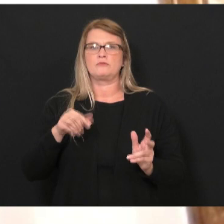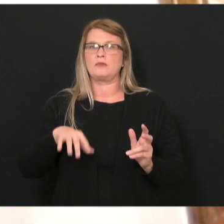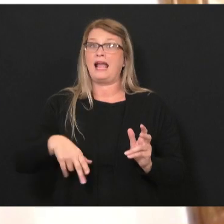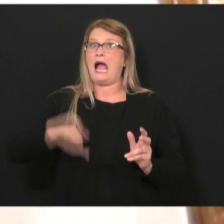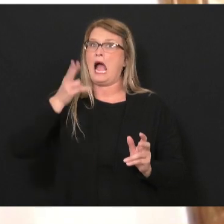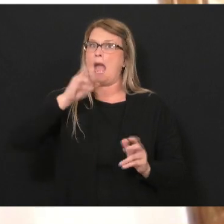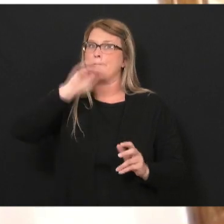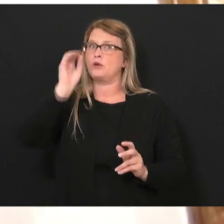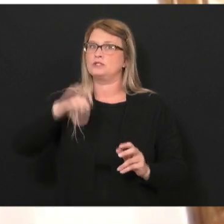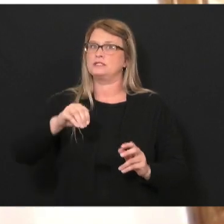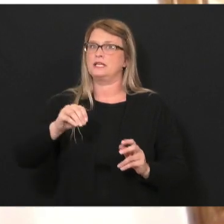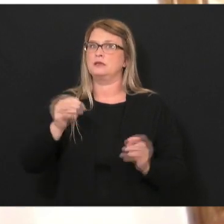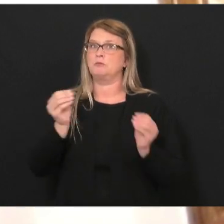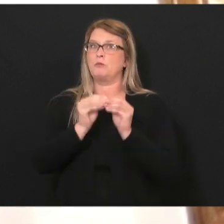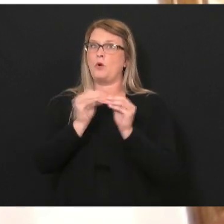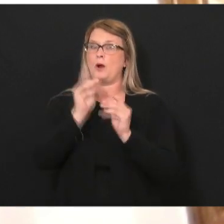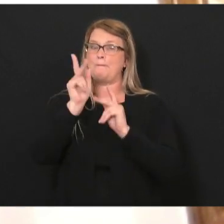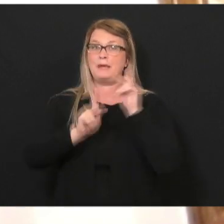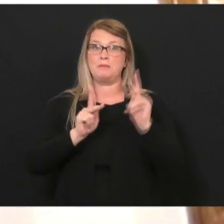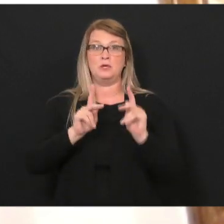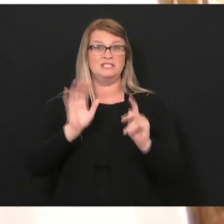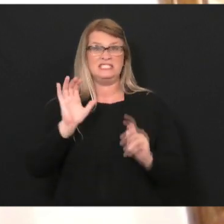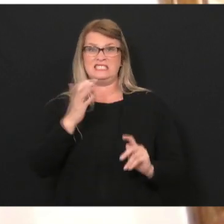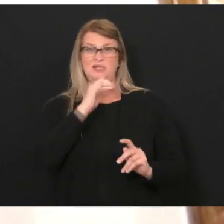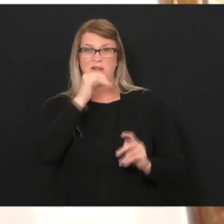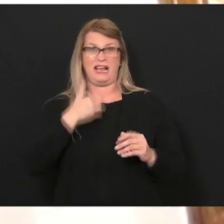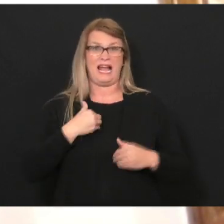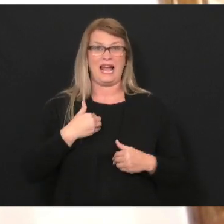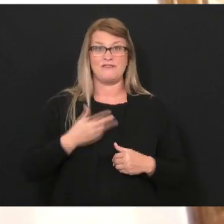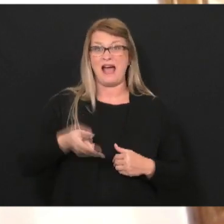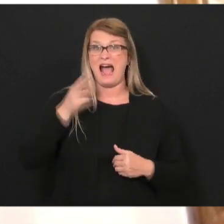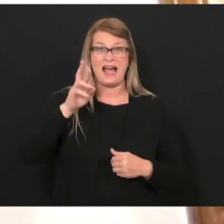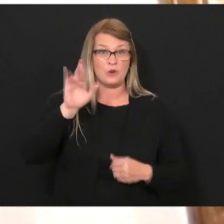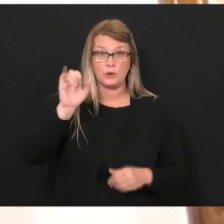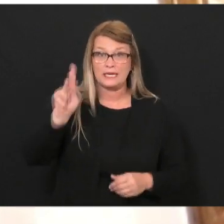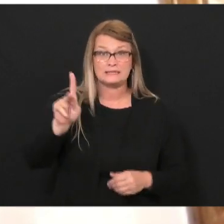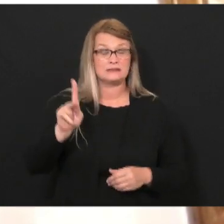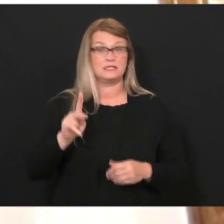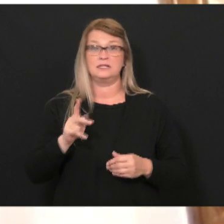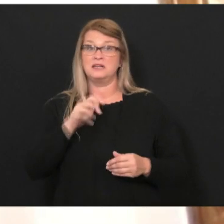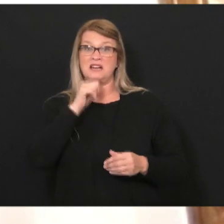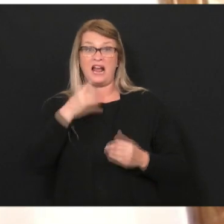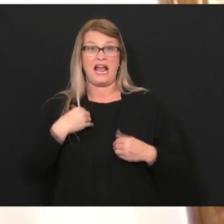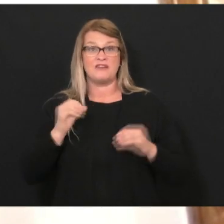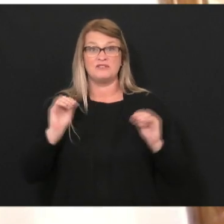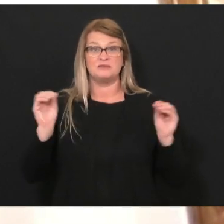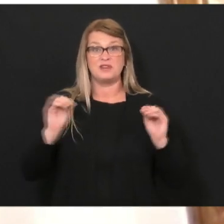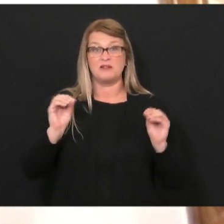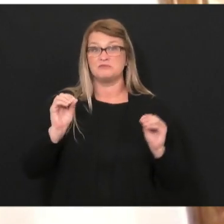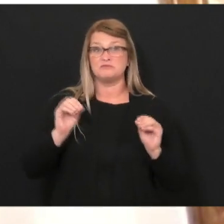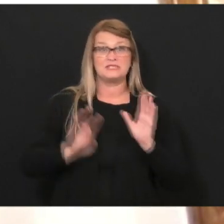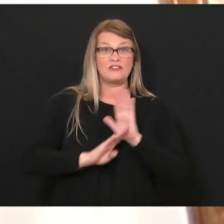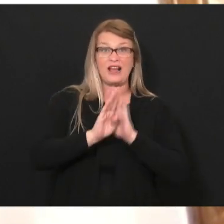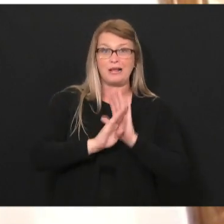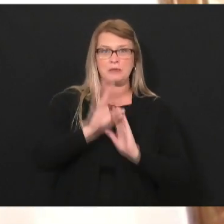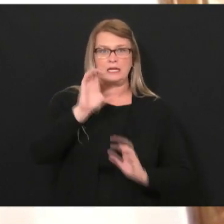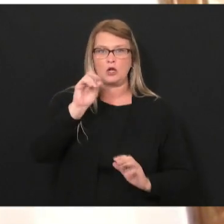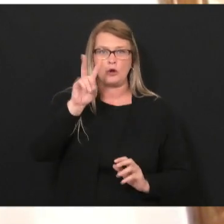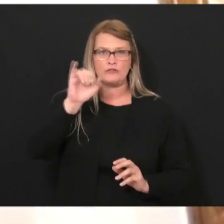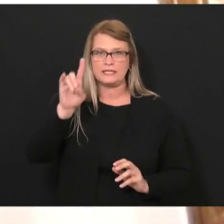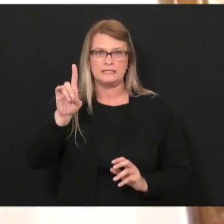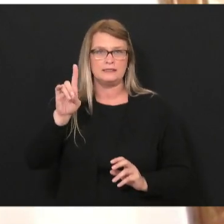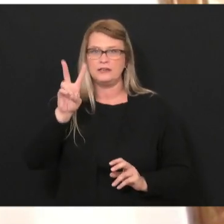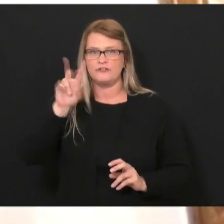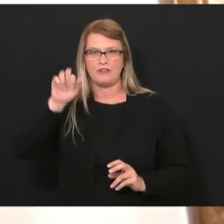people that we're surveilling that have no symptoms, have no real risk factors for developing the COVID virus, that percent would have